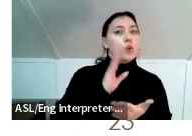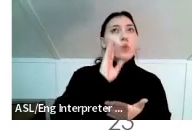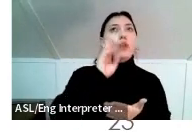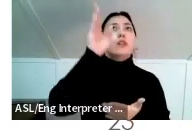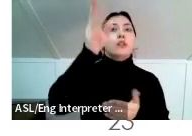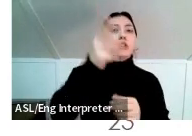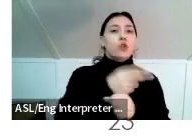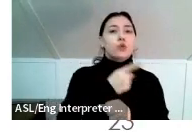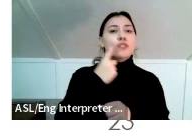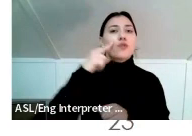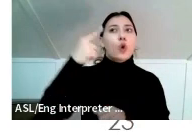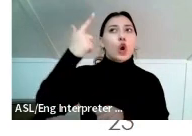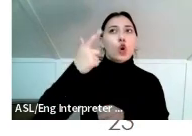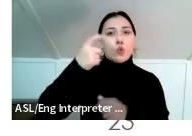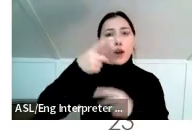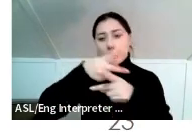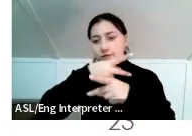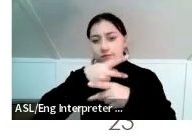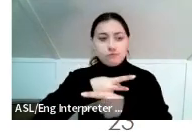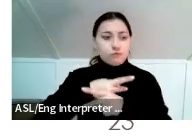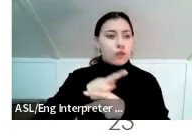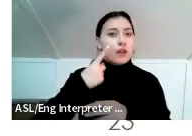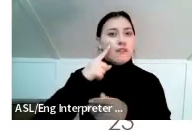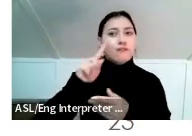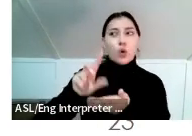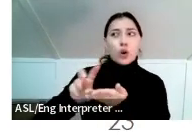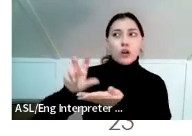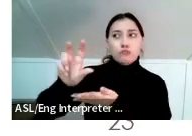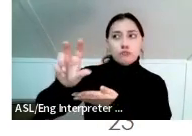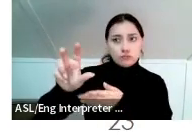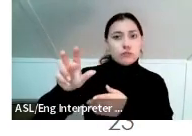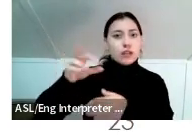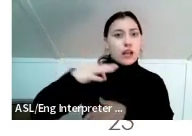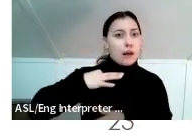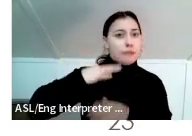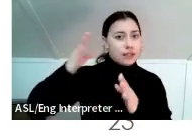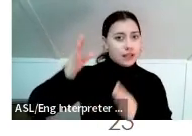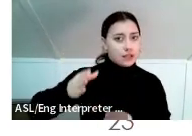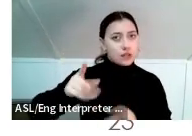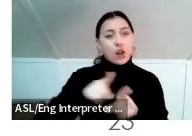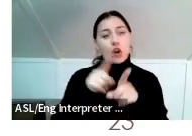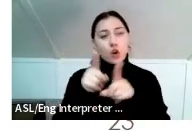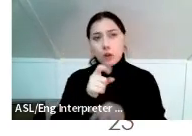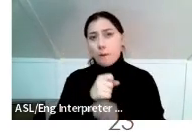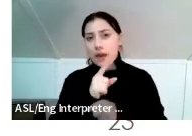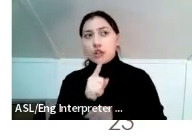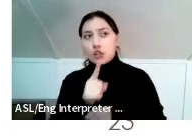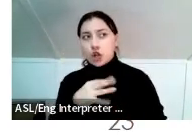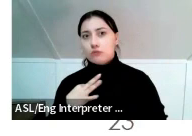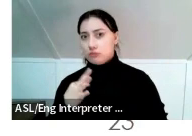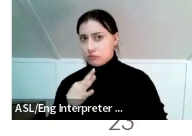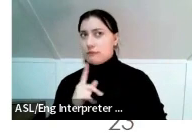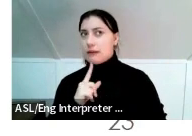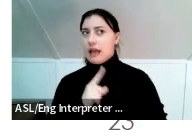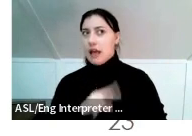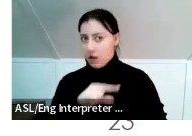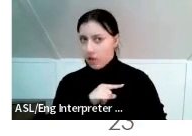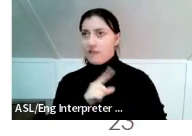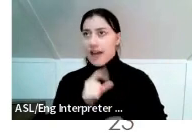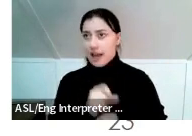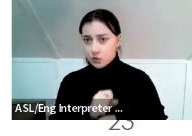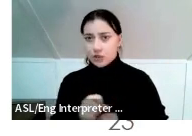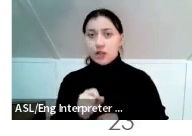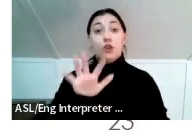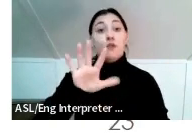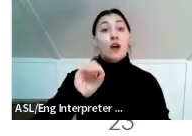grant calculations for funded applicants, and it also verifies eligibility. So if you're a 501c3 organization, you are